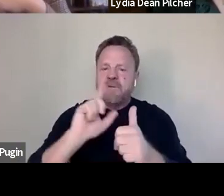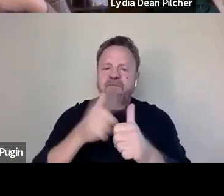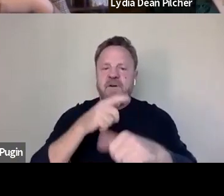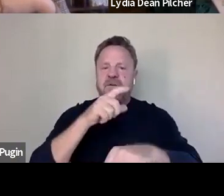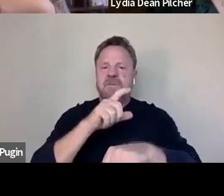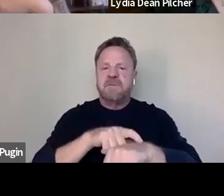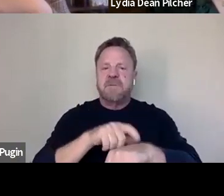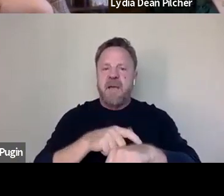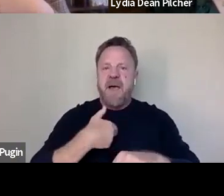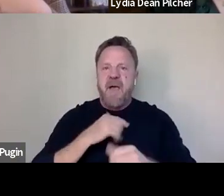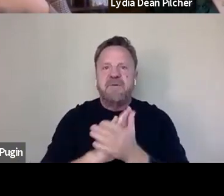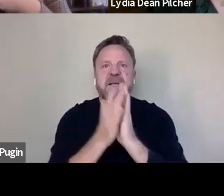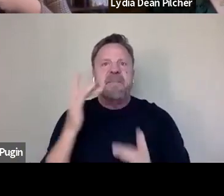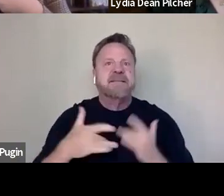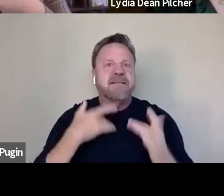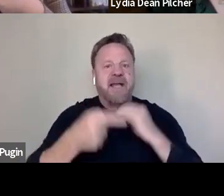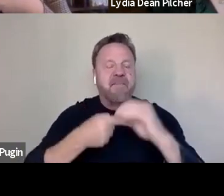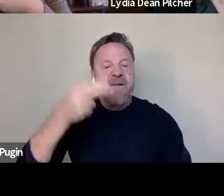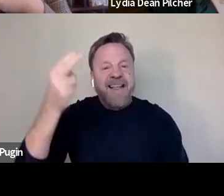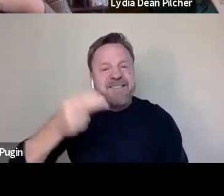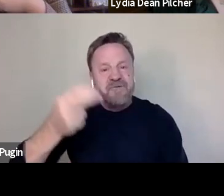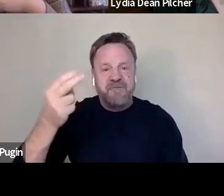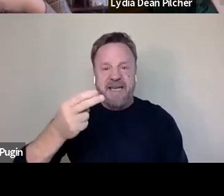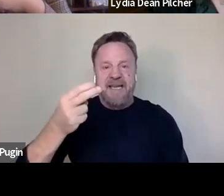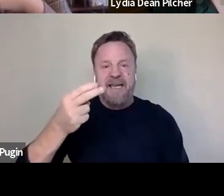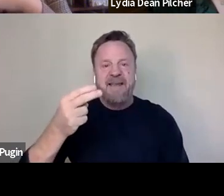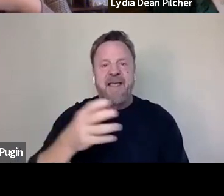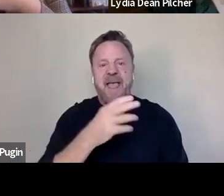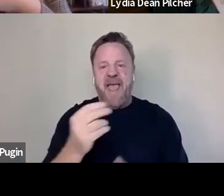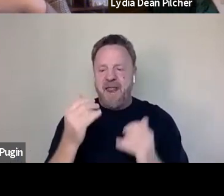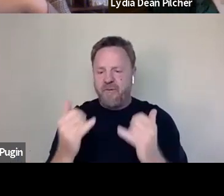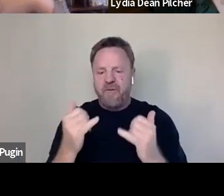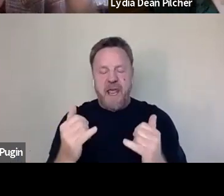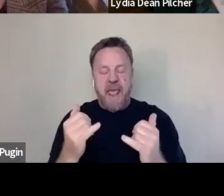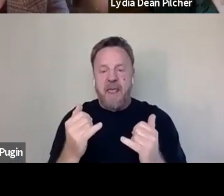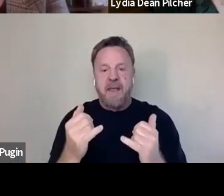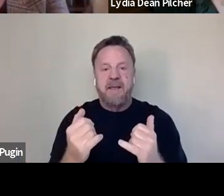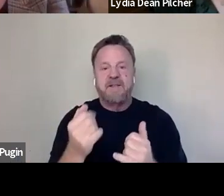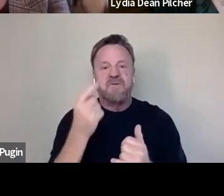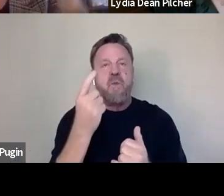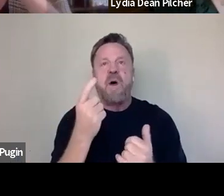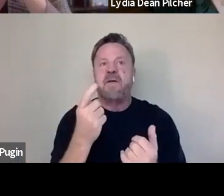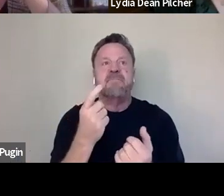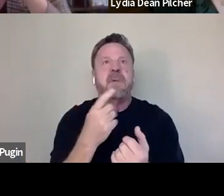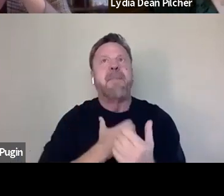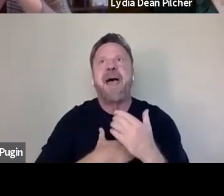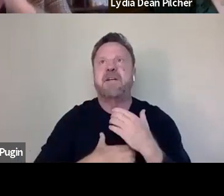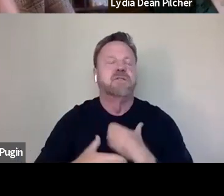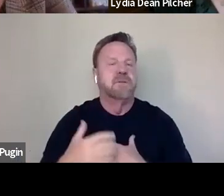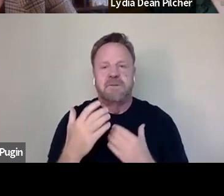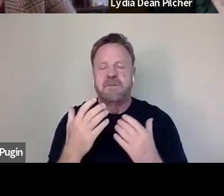I was getting excited about history. And today it's one of the passions that just kind of is